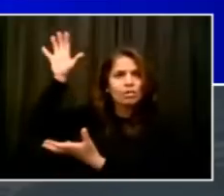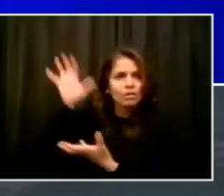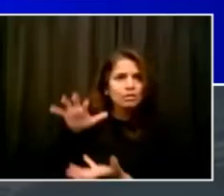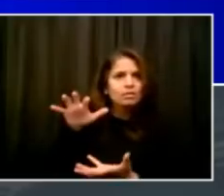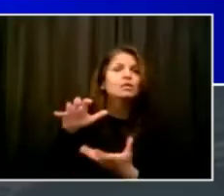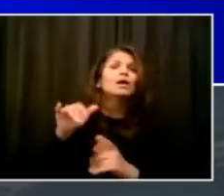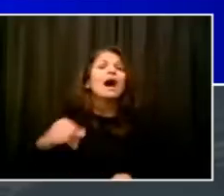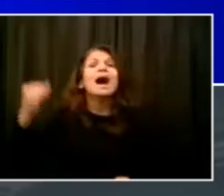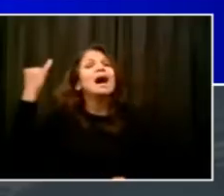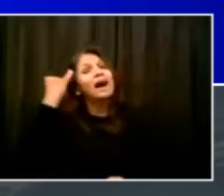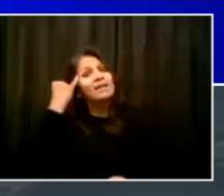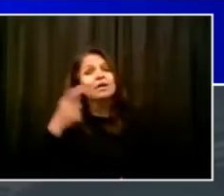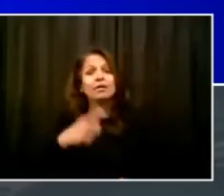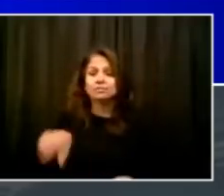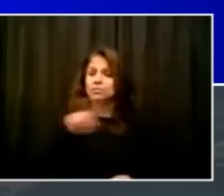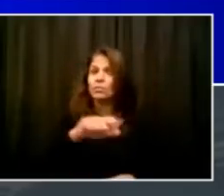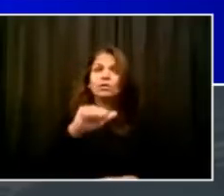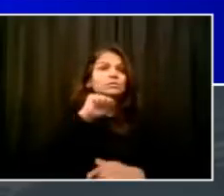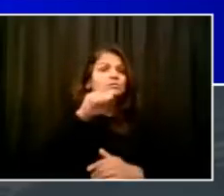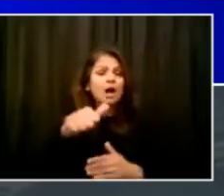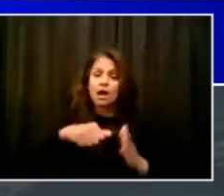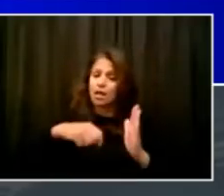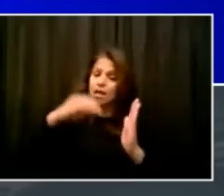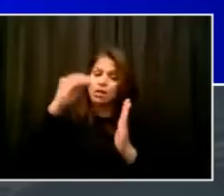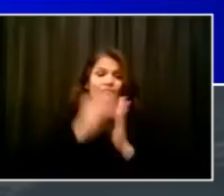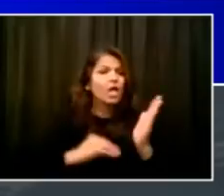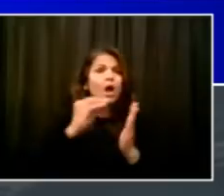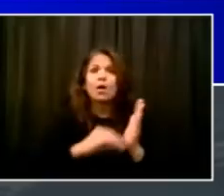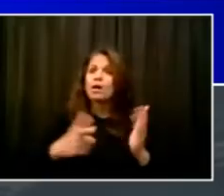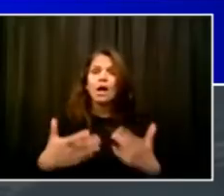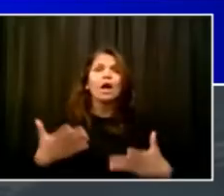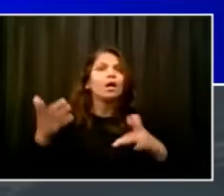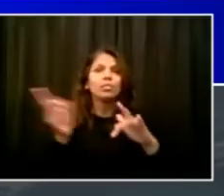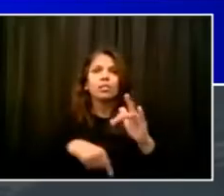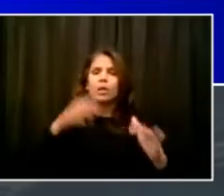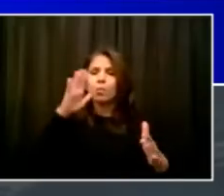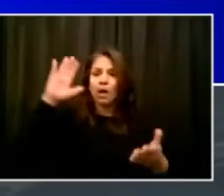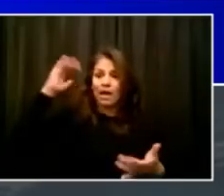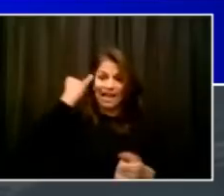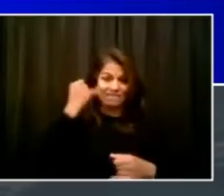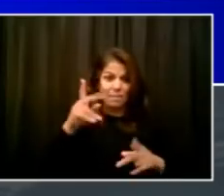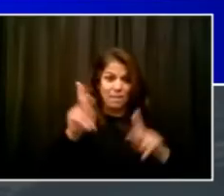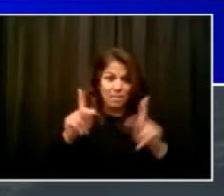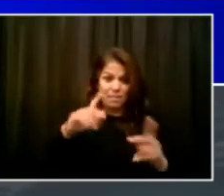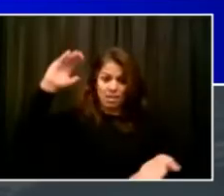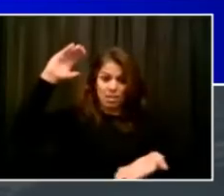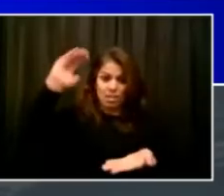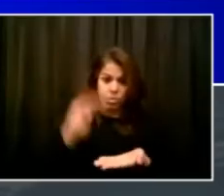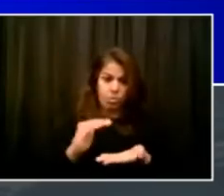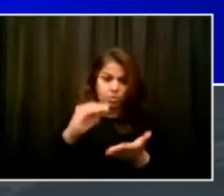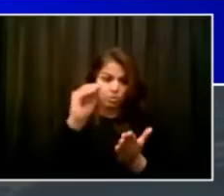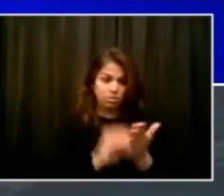epicenter. So we're really up against the wall here yet again, and we've got to find a way forward, and quickly.